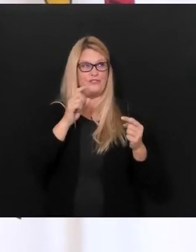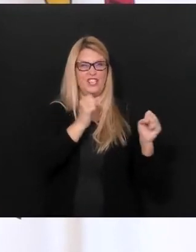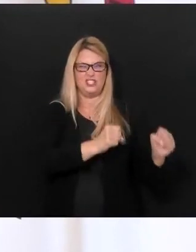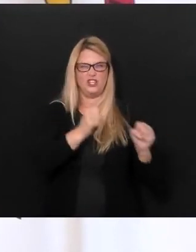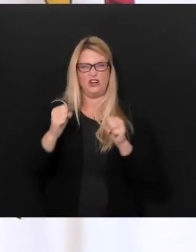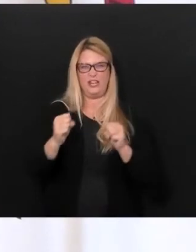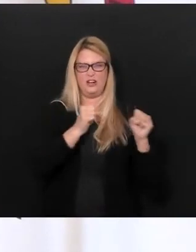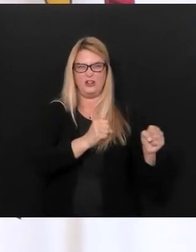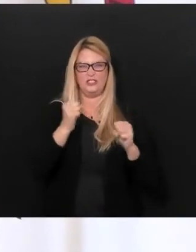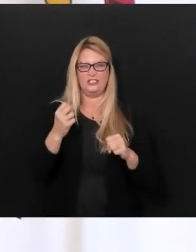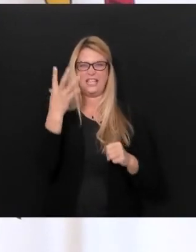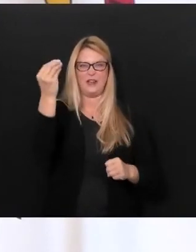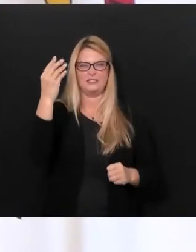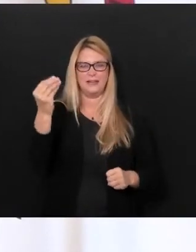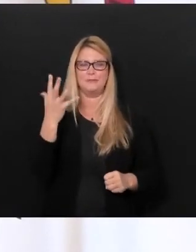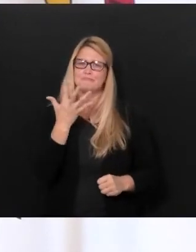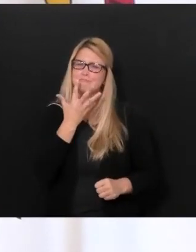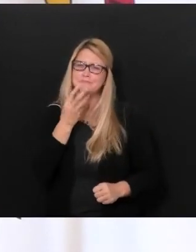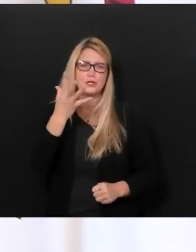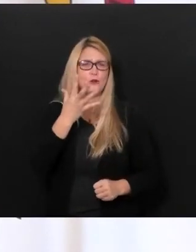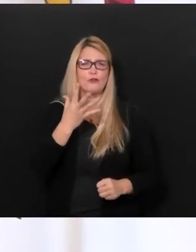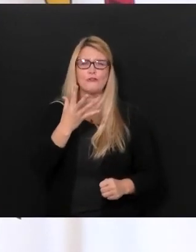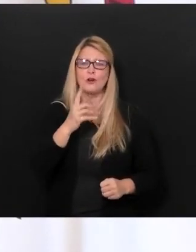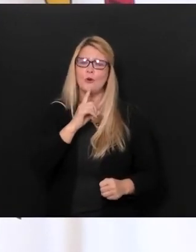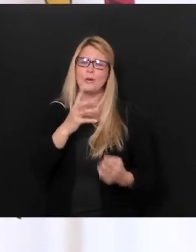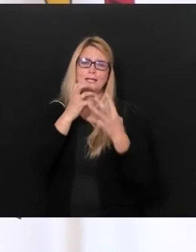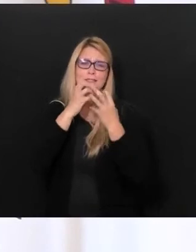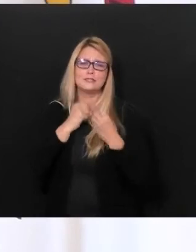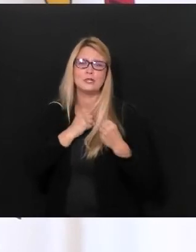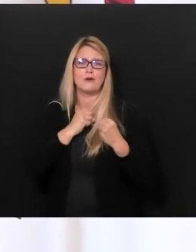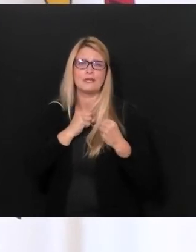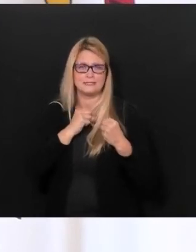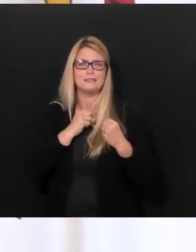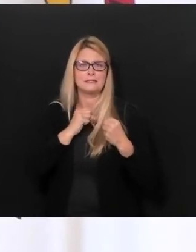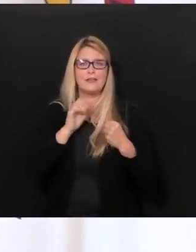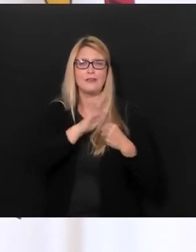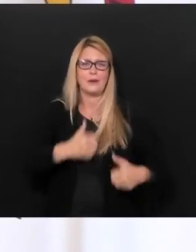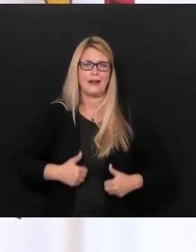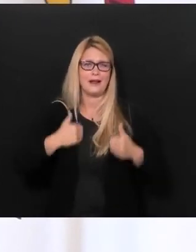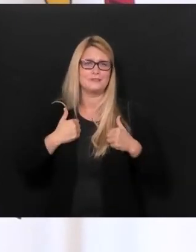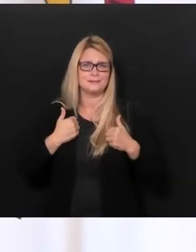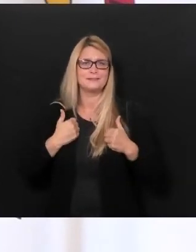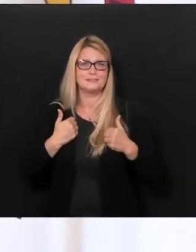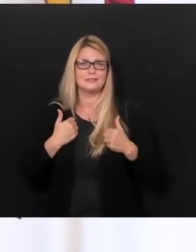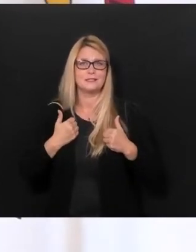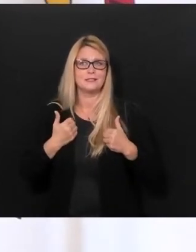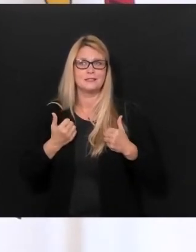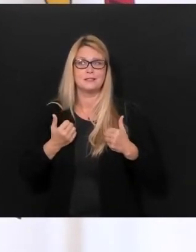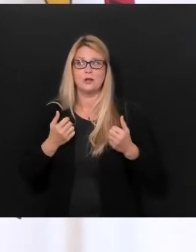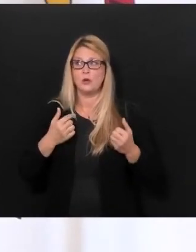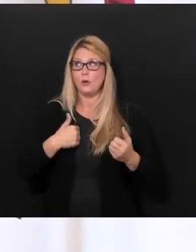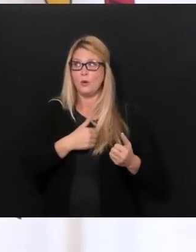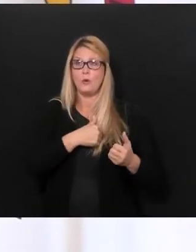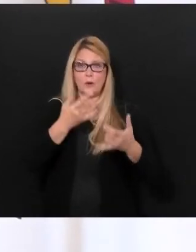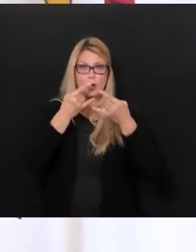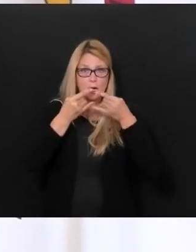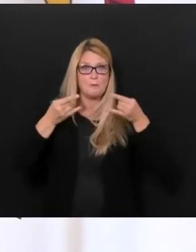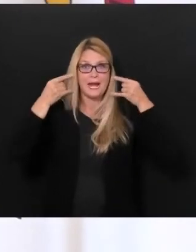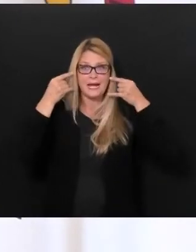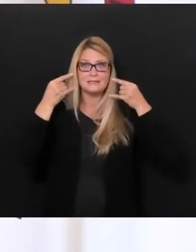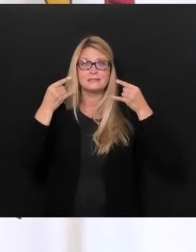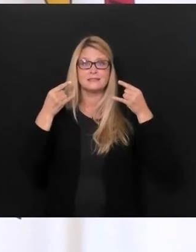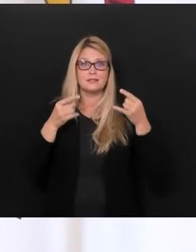there and how beautiful and absolutely how precious they are in our lives and everything. And if we'll wear a mask, we'll